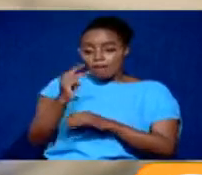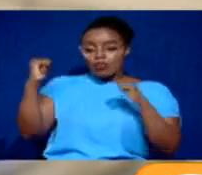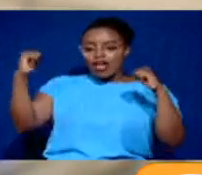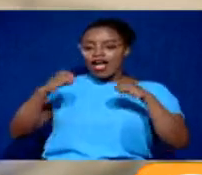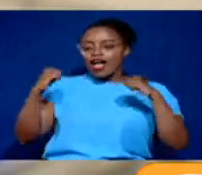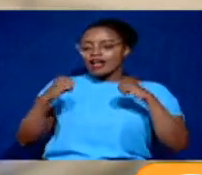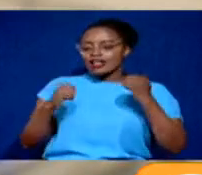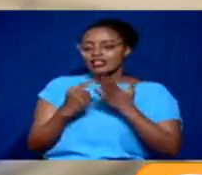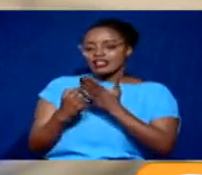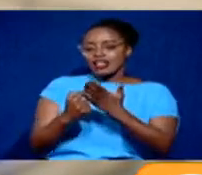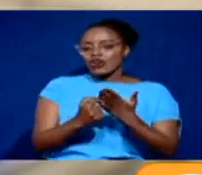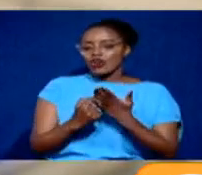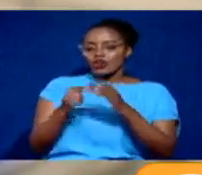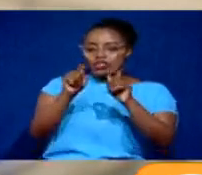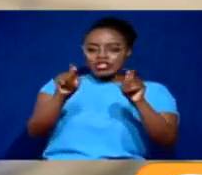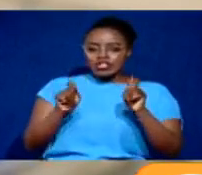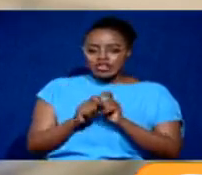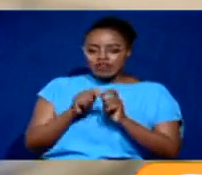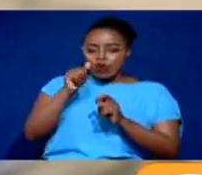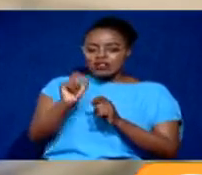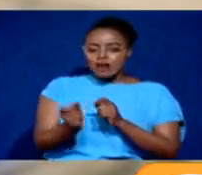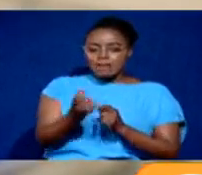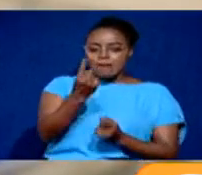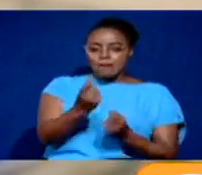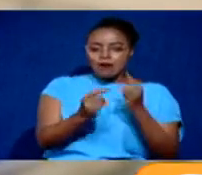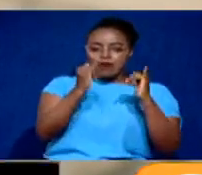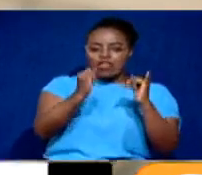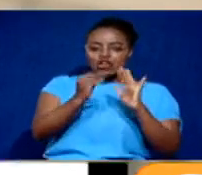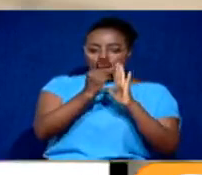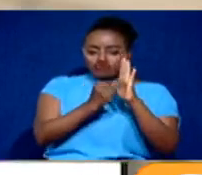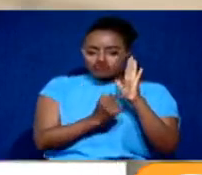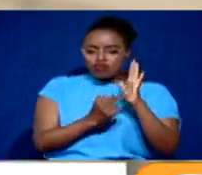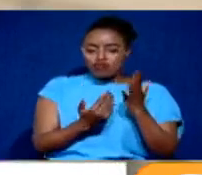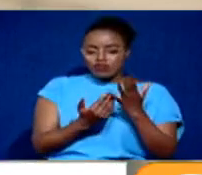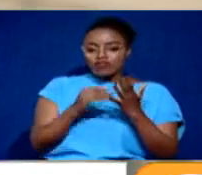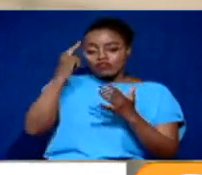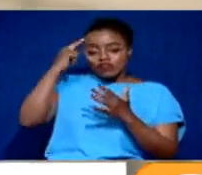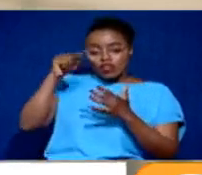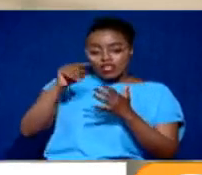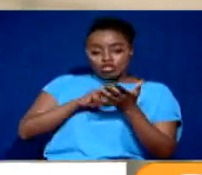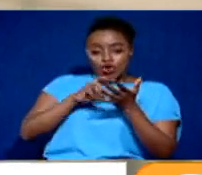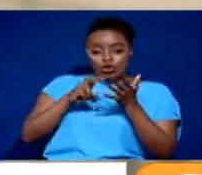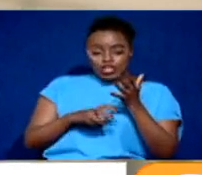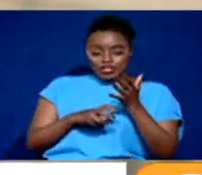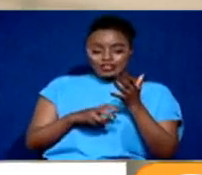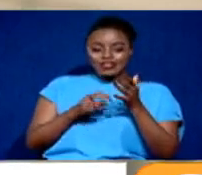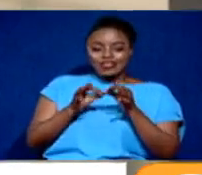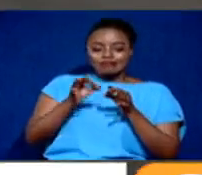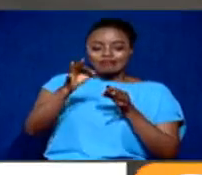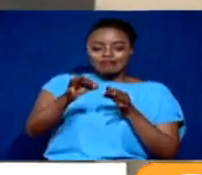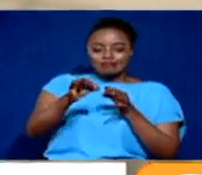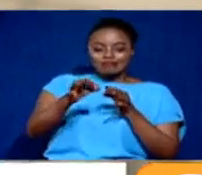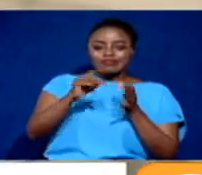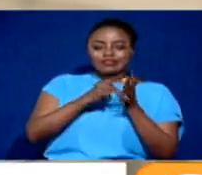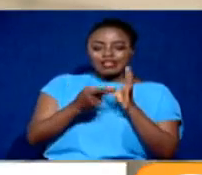agree on the negotiating team that will come up with the new terms of reference for the contract. The extension of the scheme